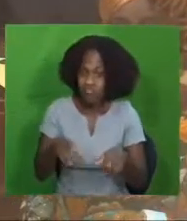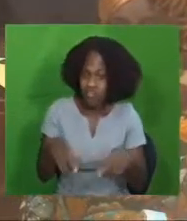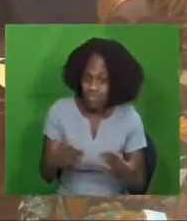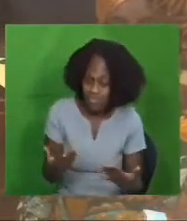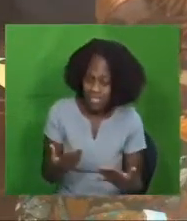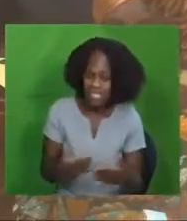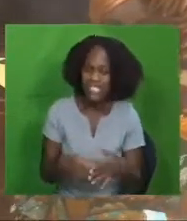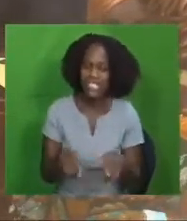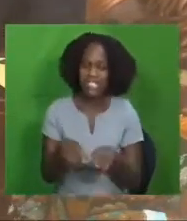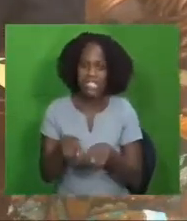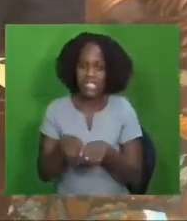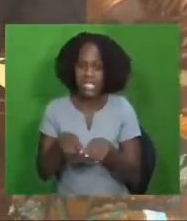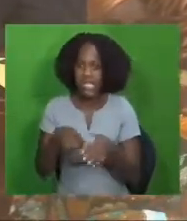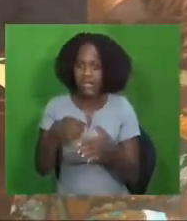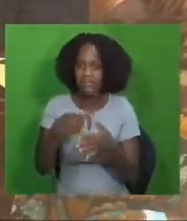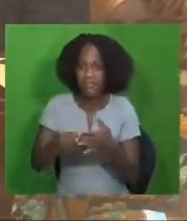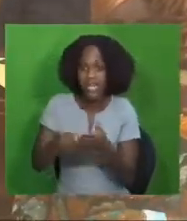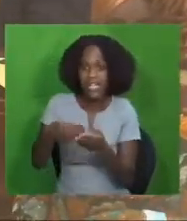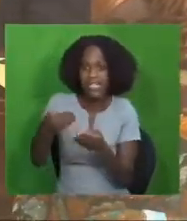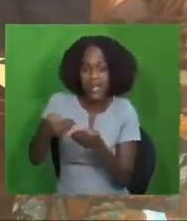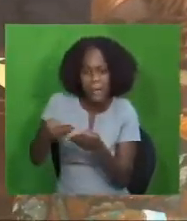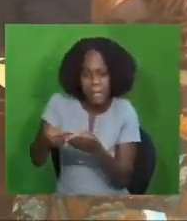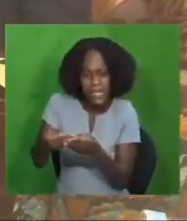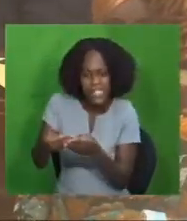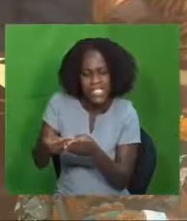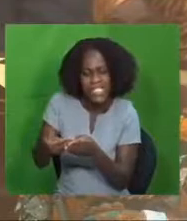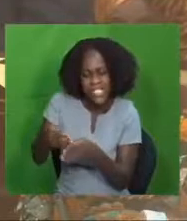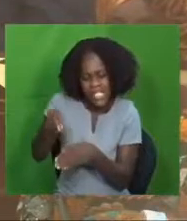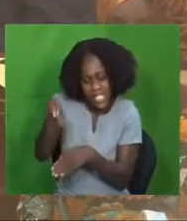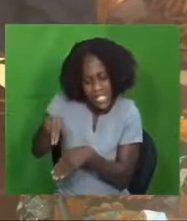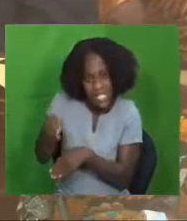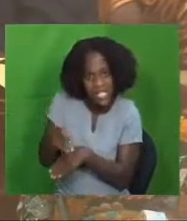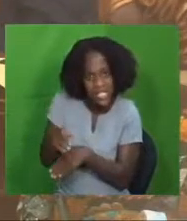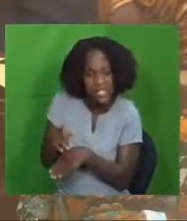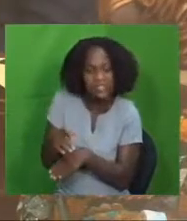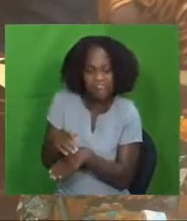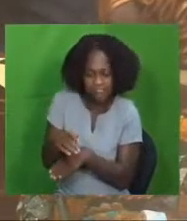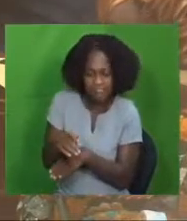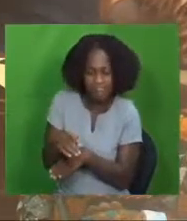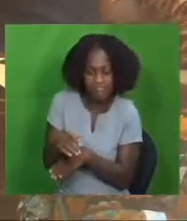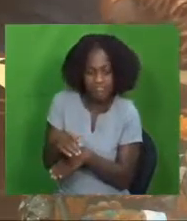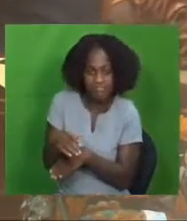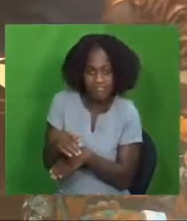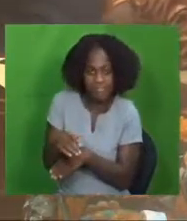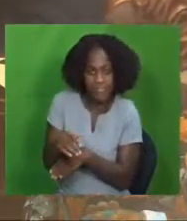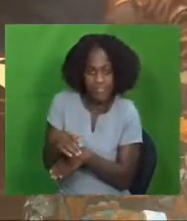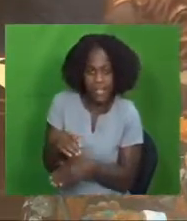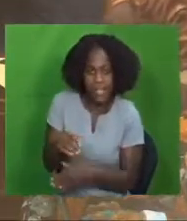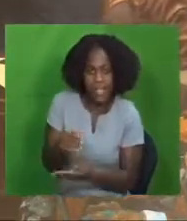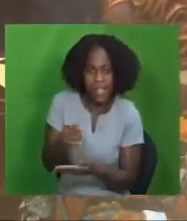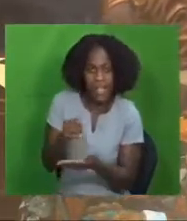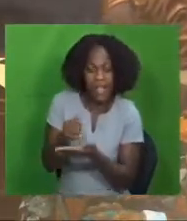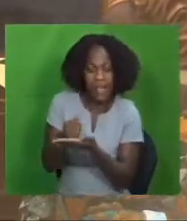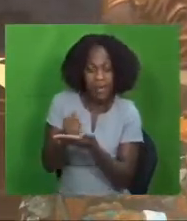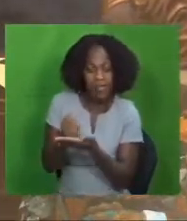tax monies that needs to be taxed to enable us inch towards the